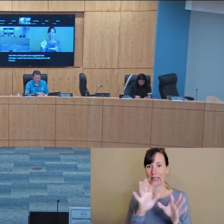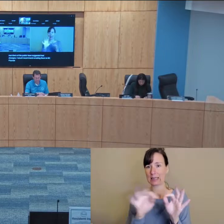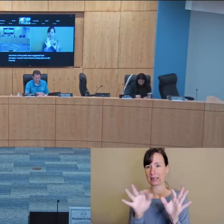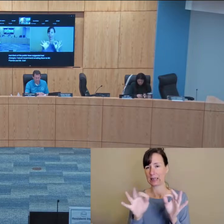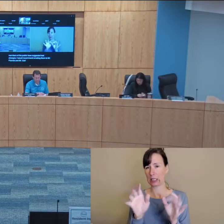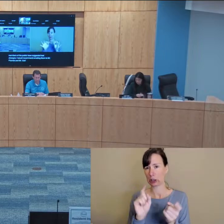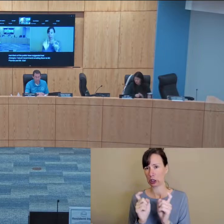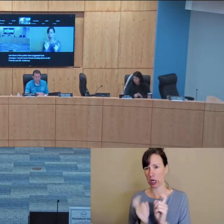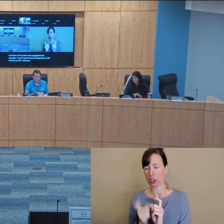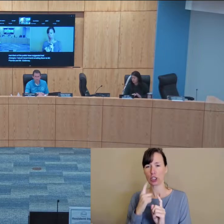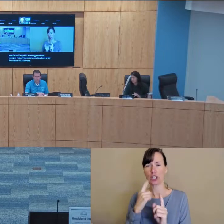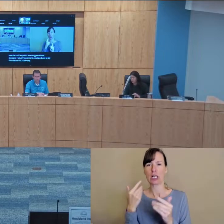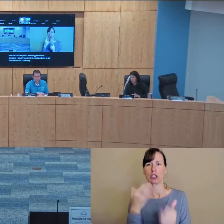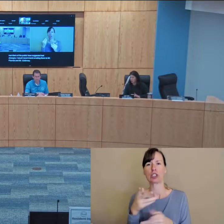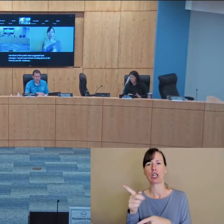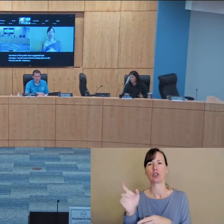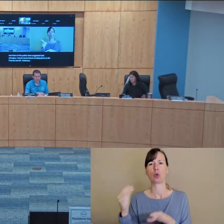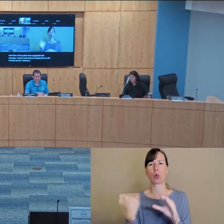Galloway.